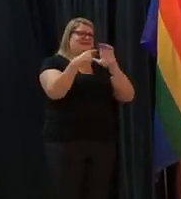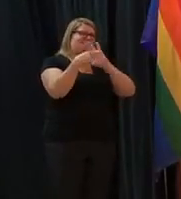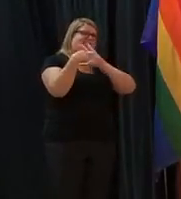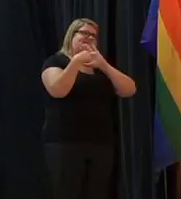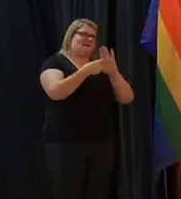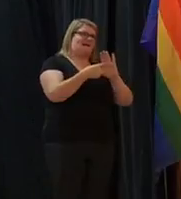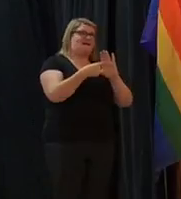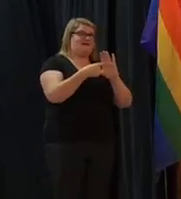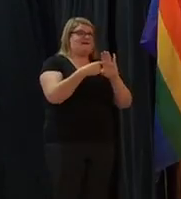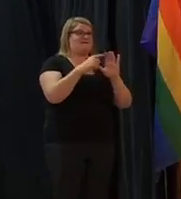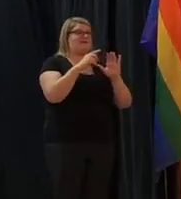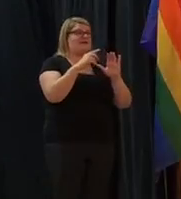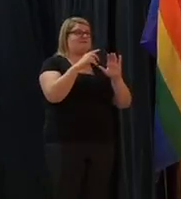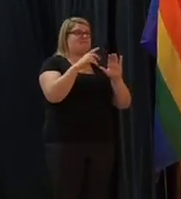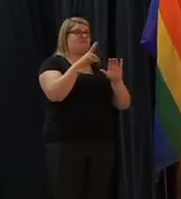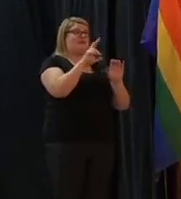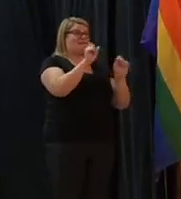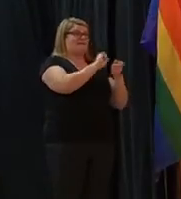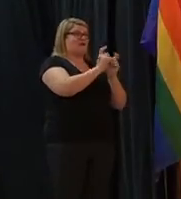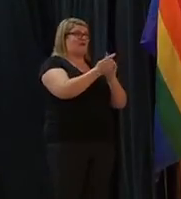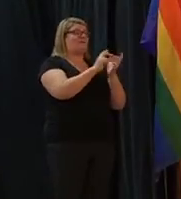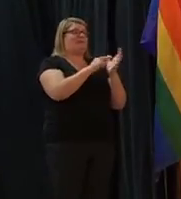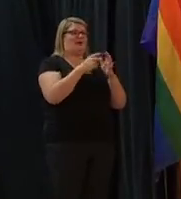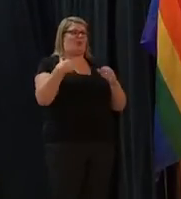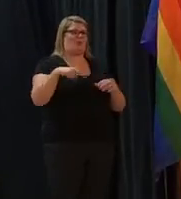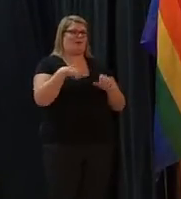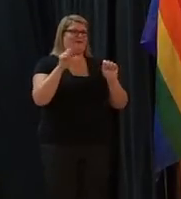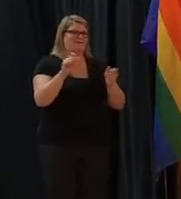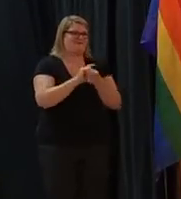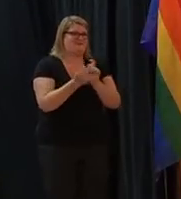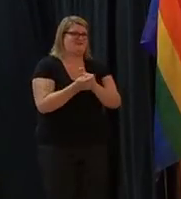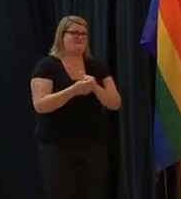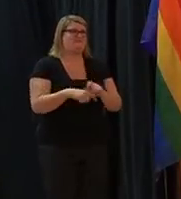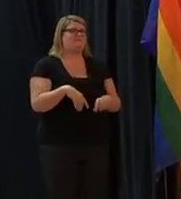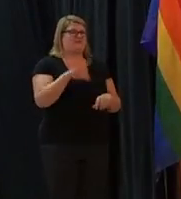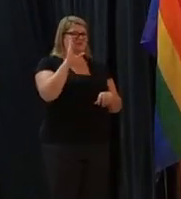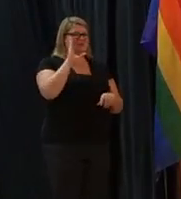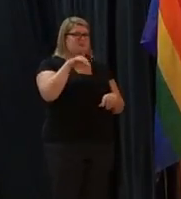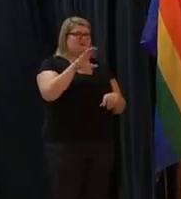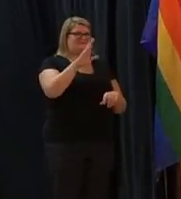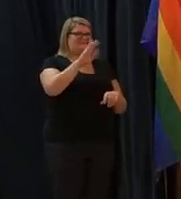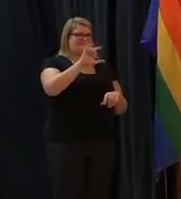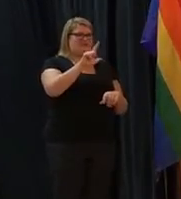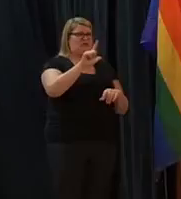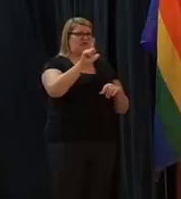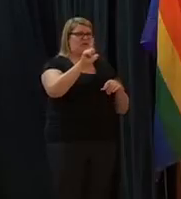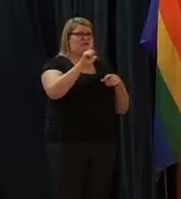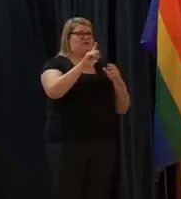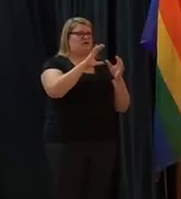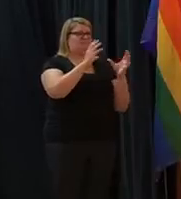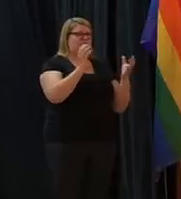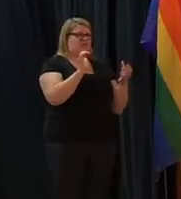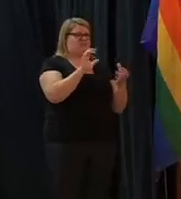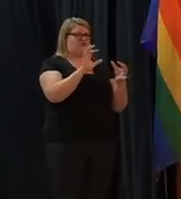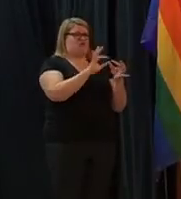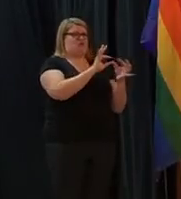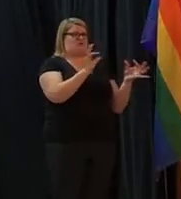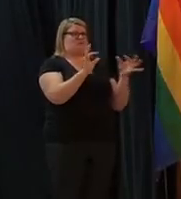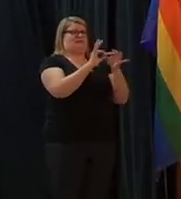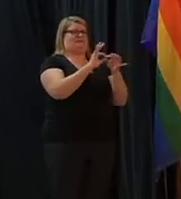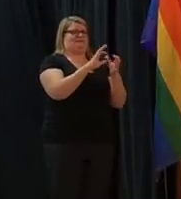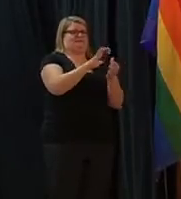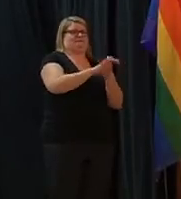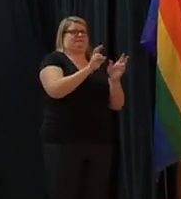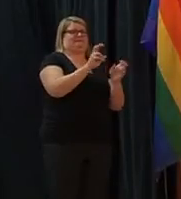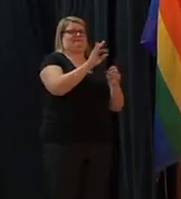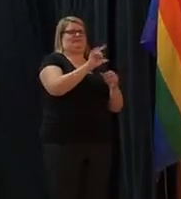that things can change. And in fact, civil unions were approved in Italy on May 11th this